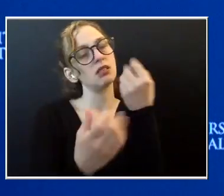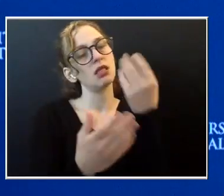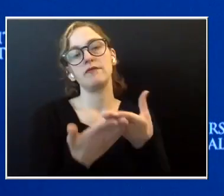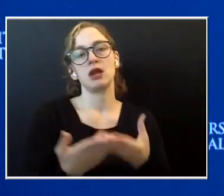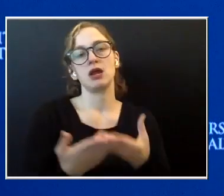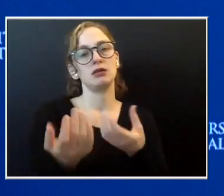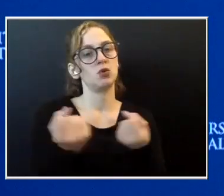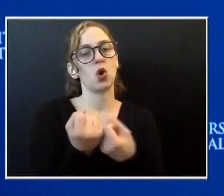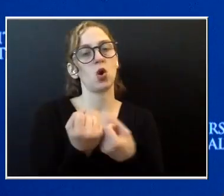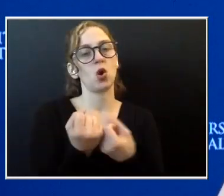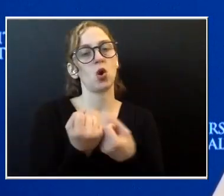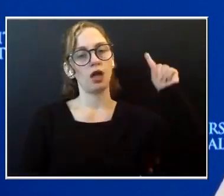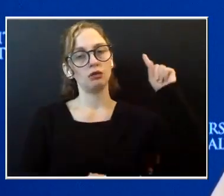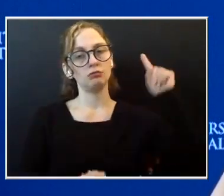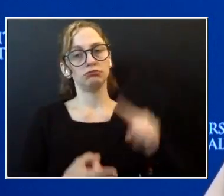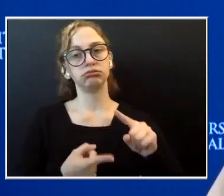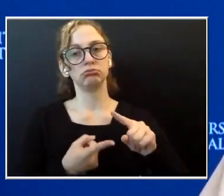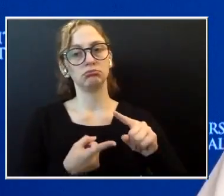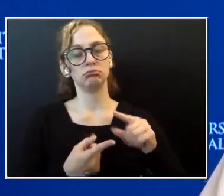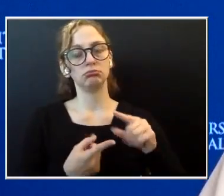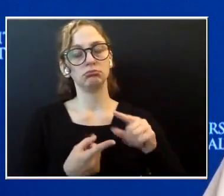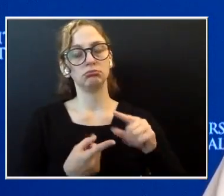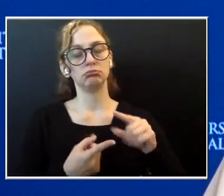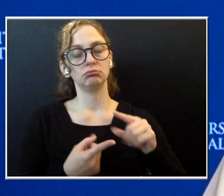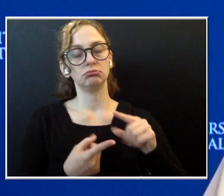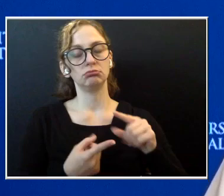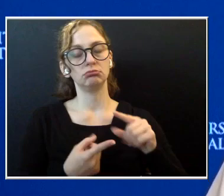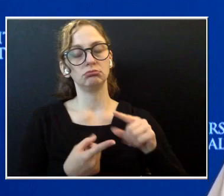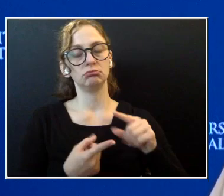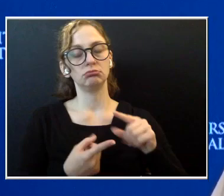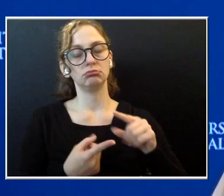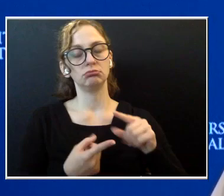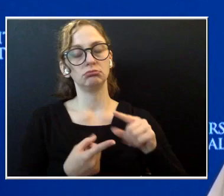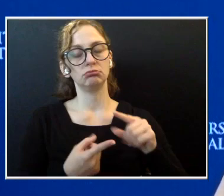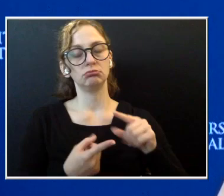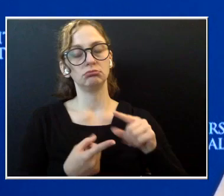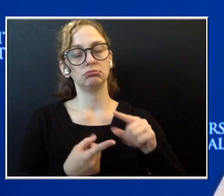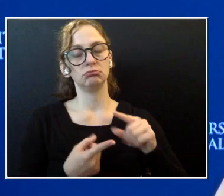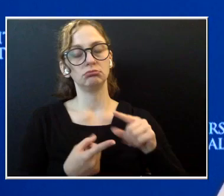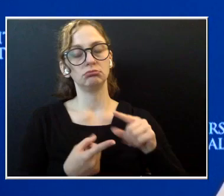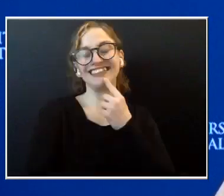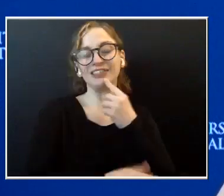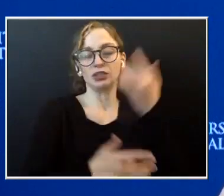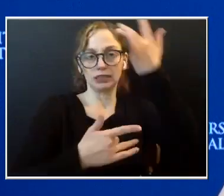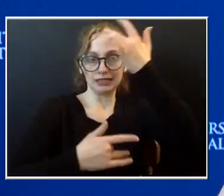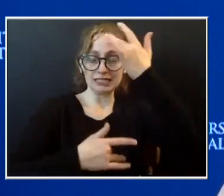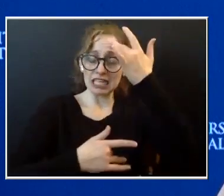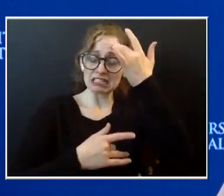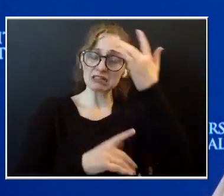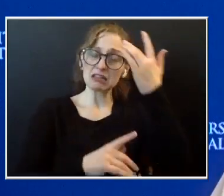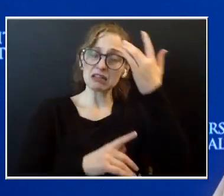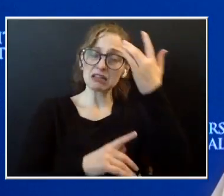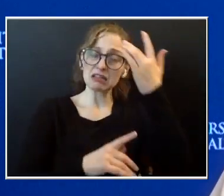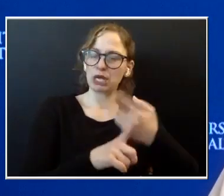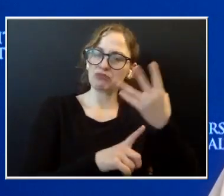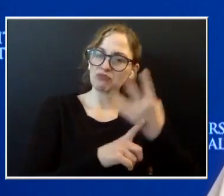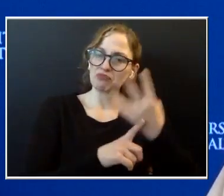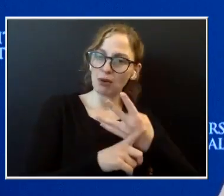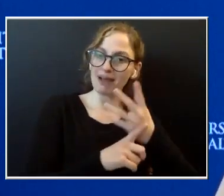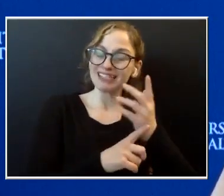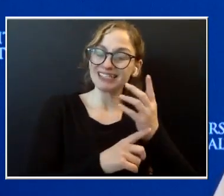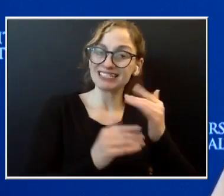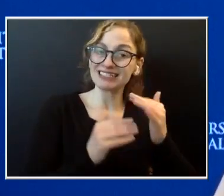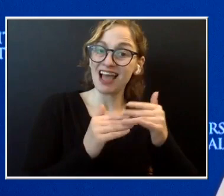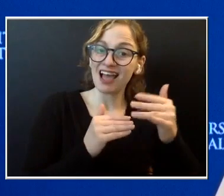of hospitalization and severe disease about 3 to 4 months after that vaccine is given, and then it does decrease a little bit from